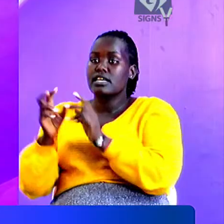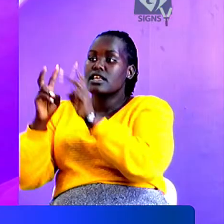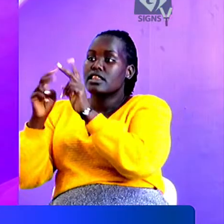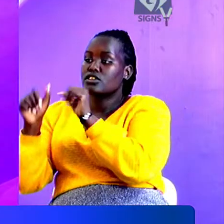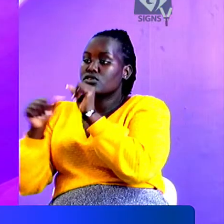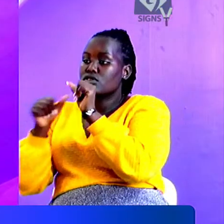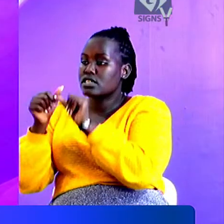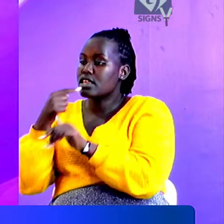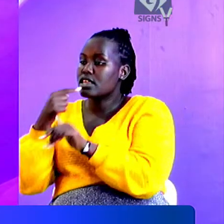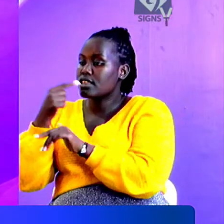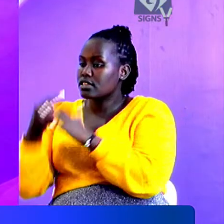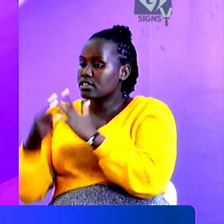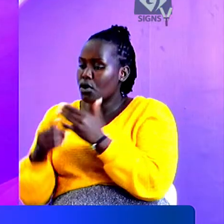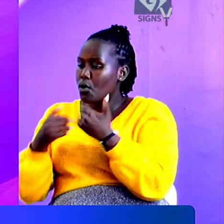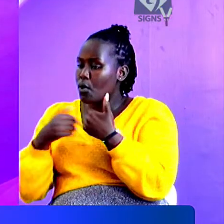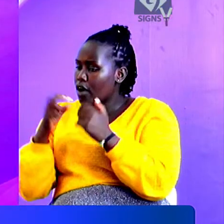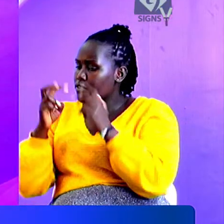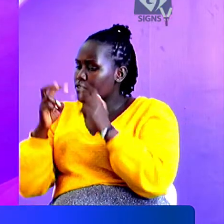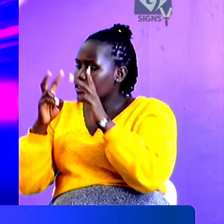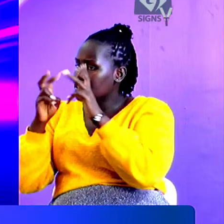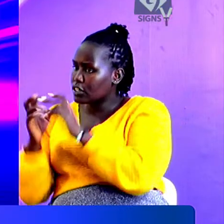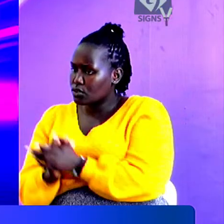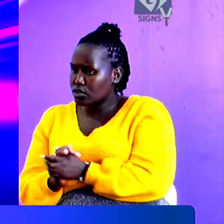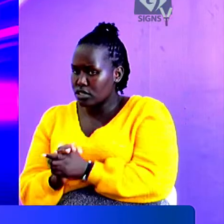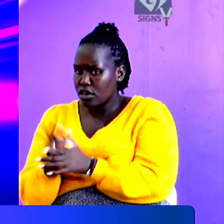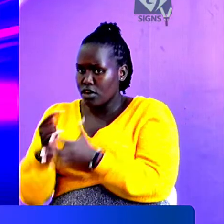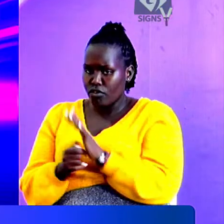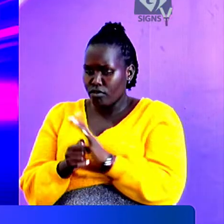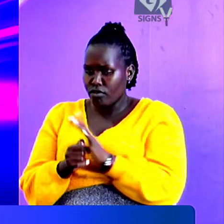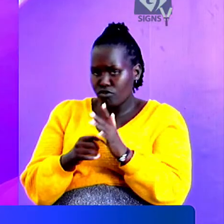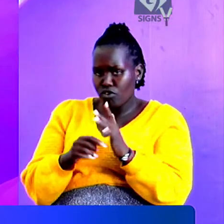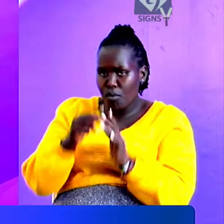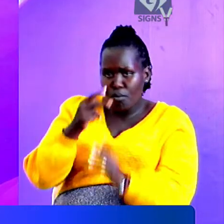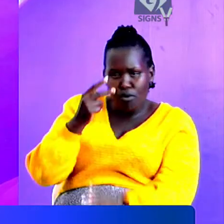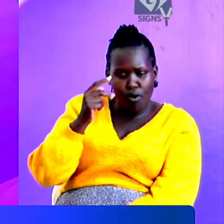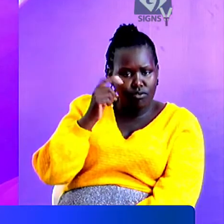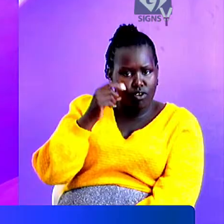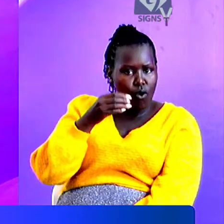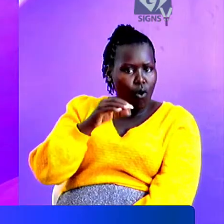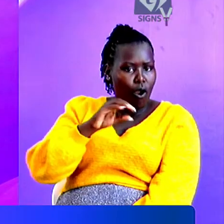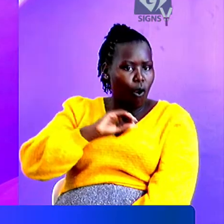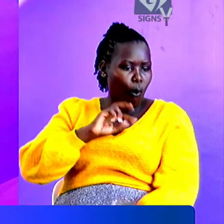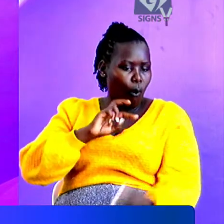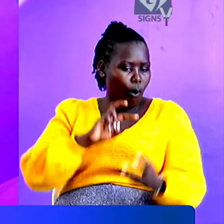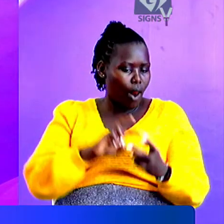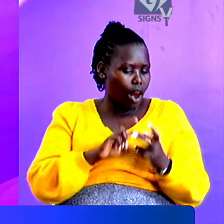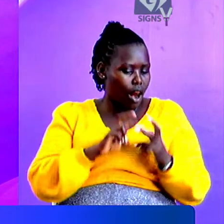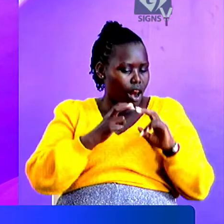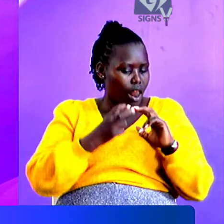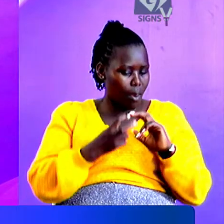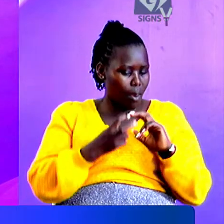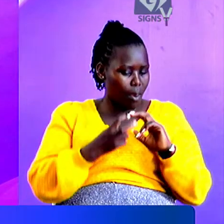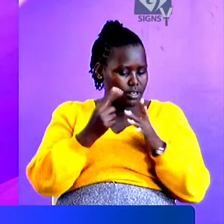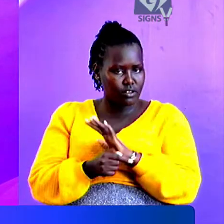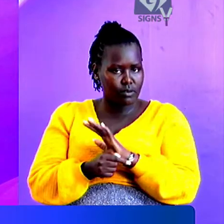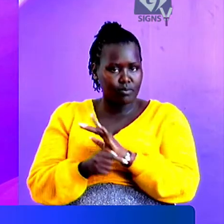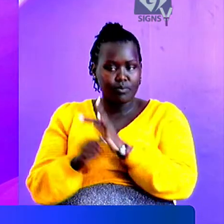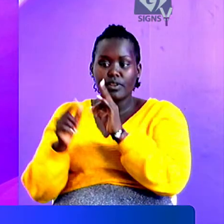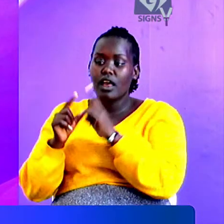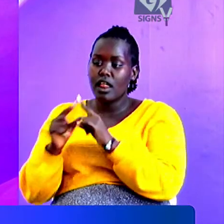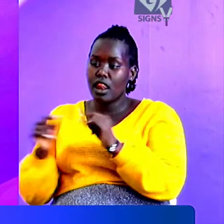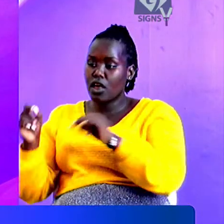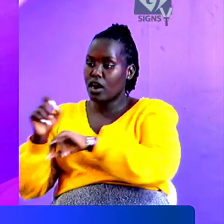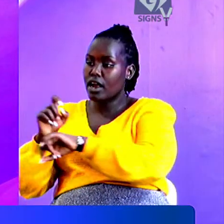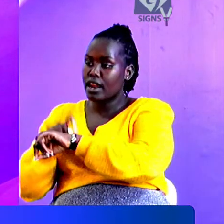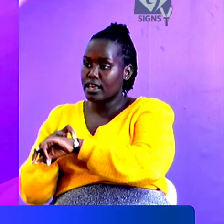that I should deal with. From your perspective, what is a long-lasting solution? The long-lasting solution is people should just do their